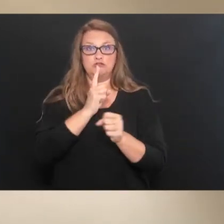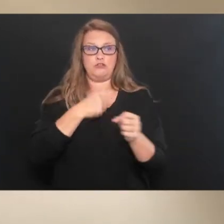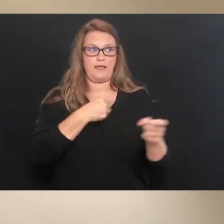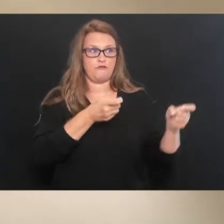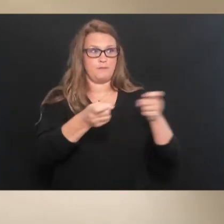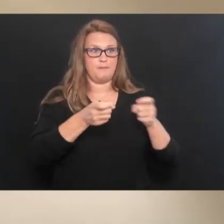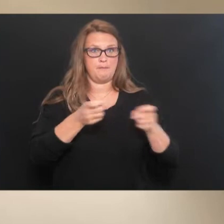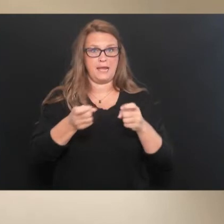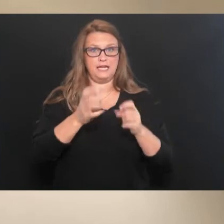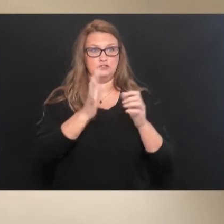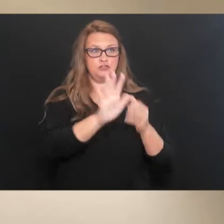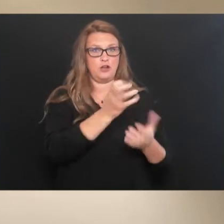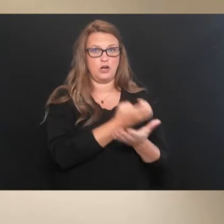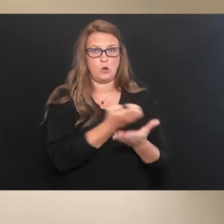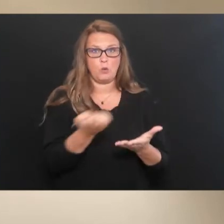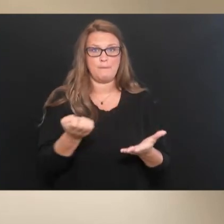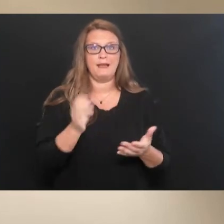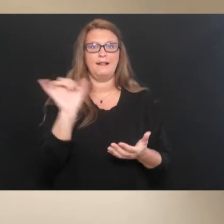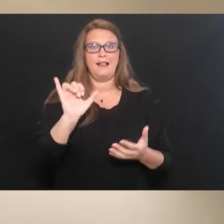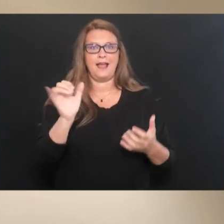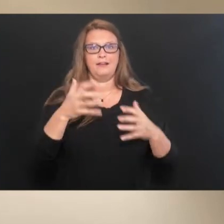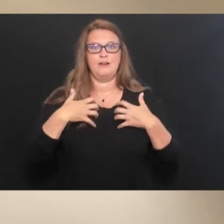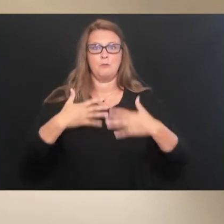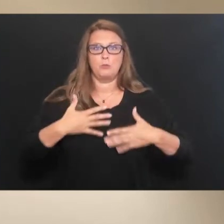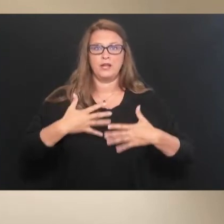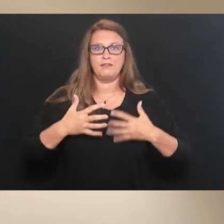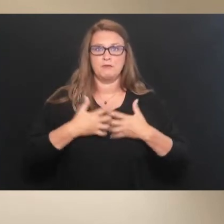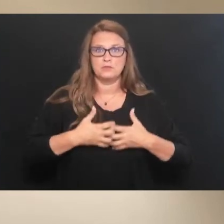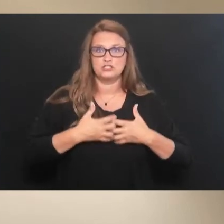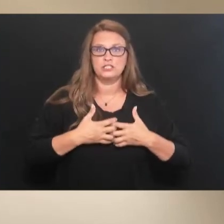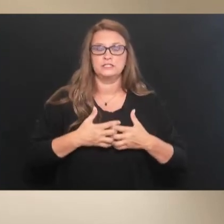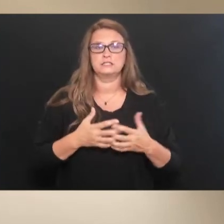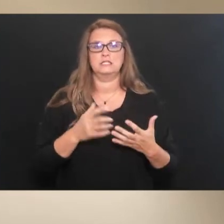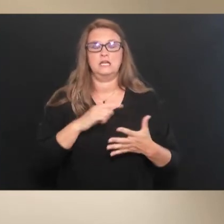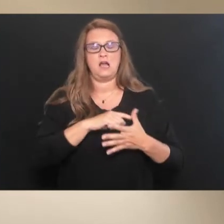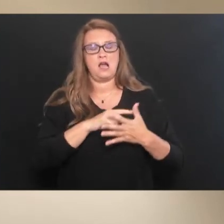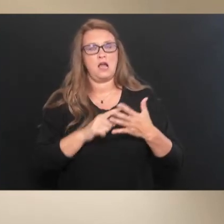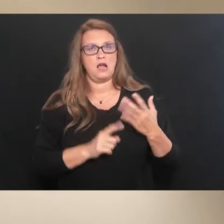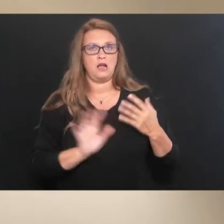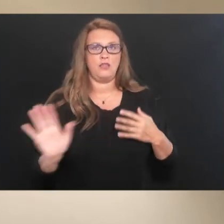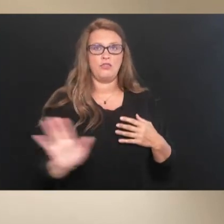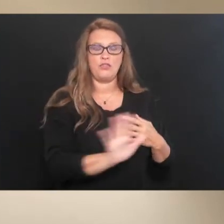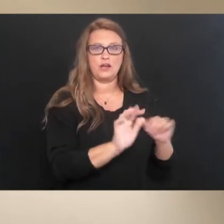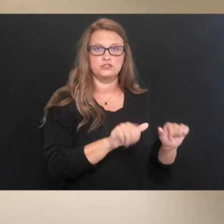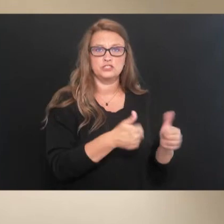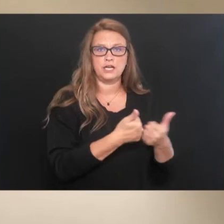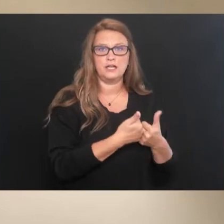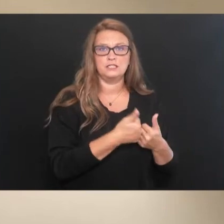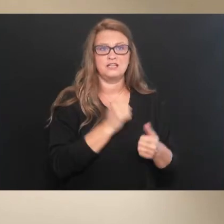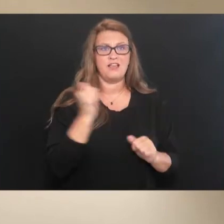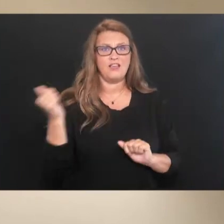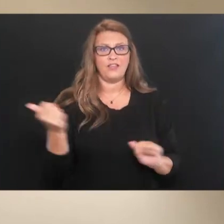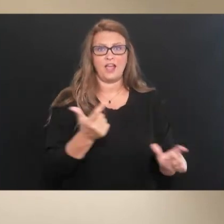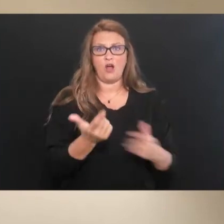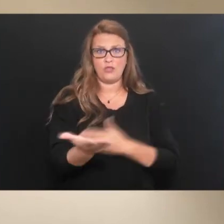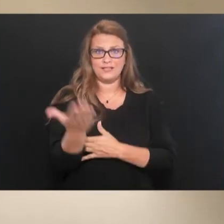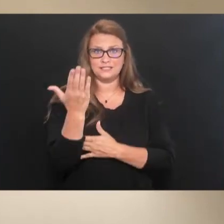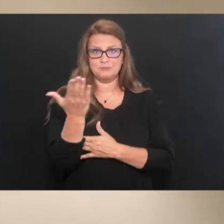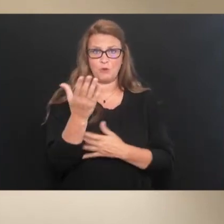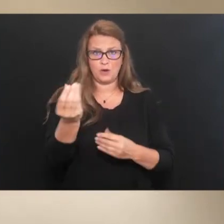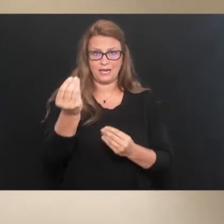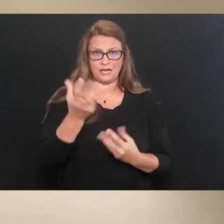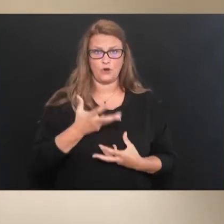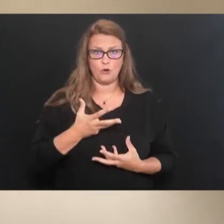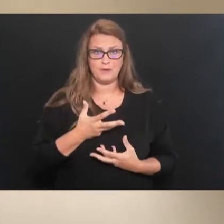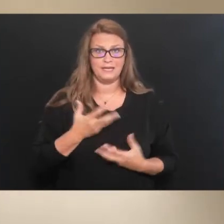ventilators, to work through challenges that they face. All of our hospitals told us this morning that were on the call